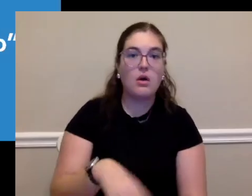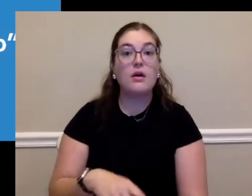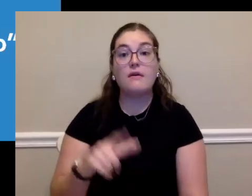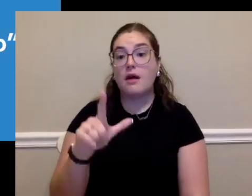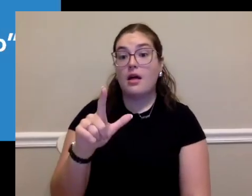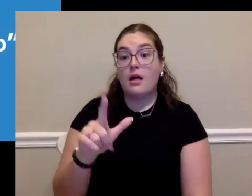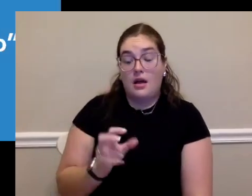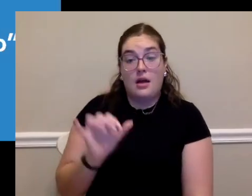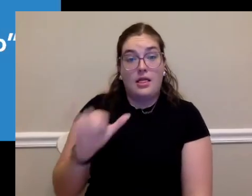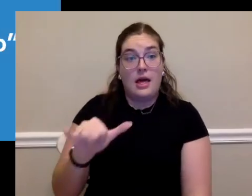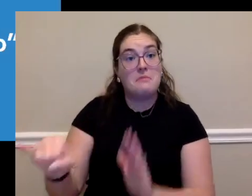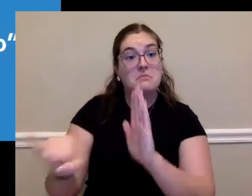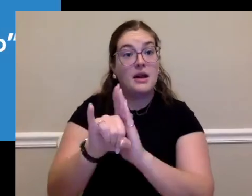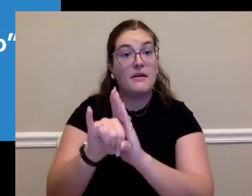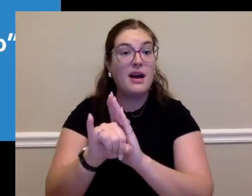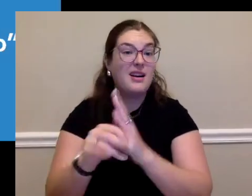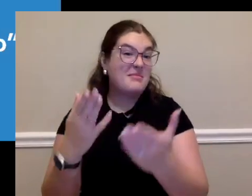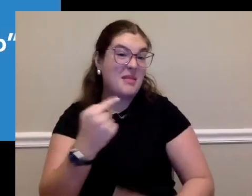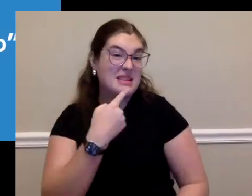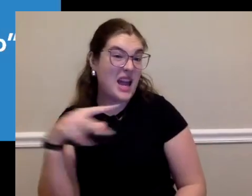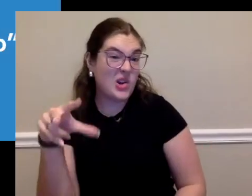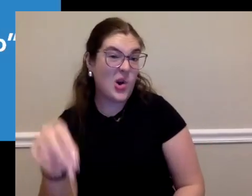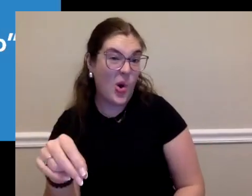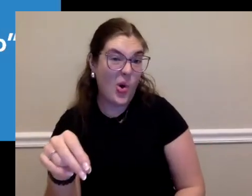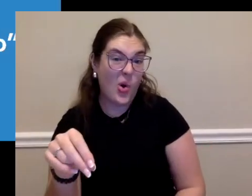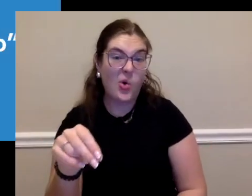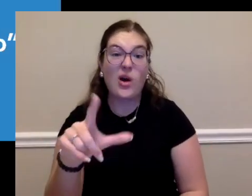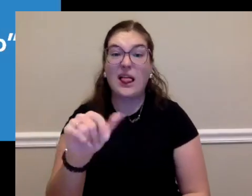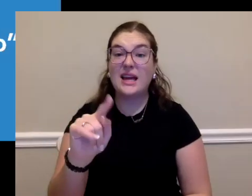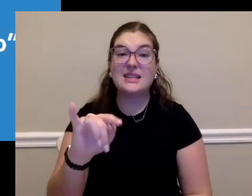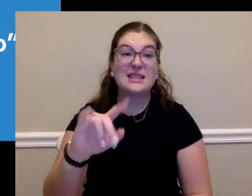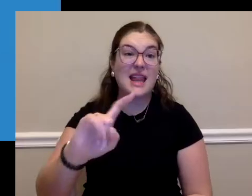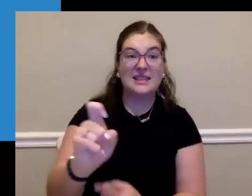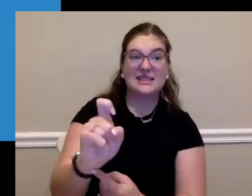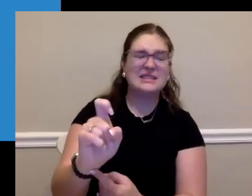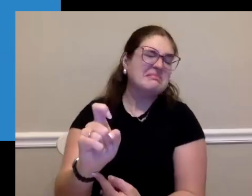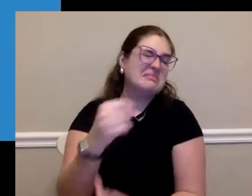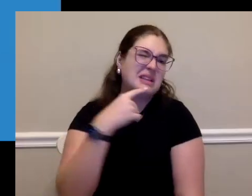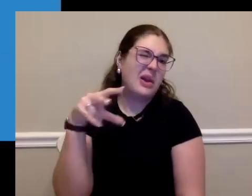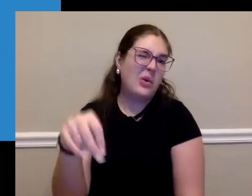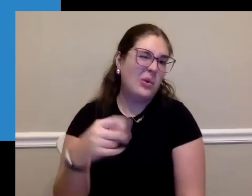or Latina may answer no to this question. So that could confuse the demographics.